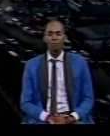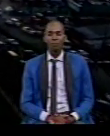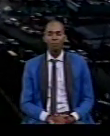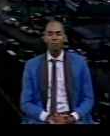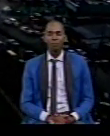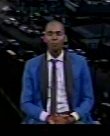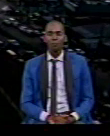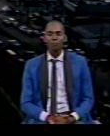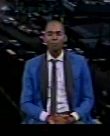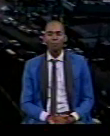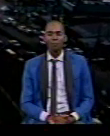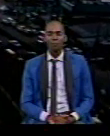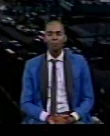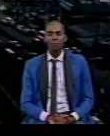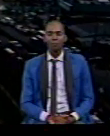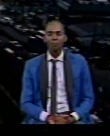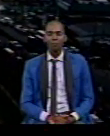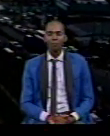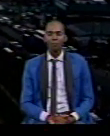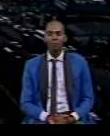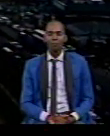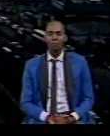And